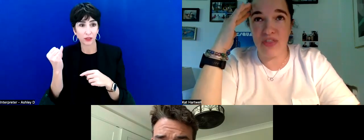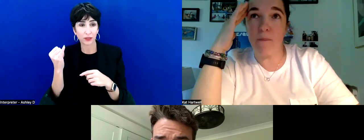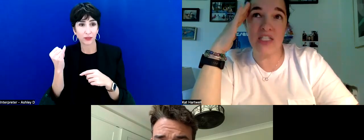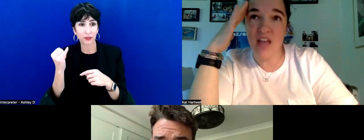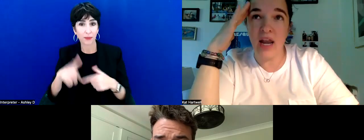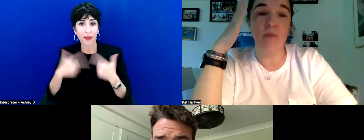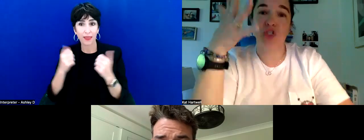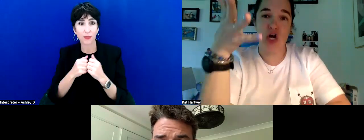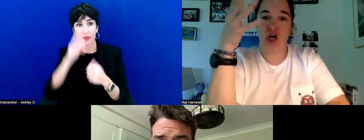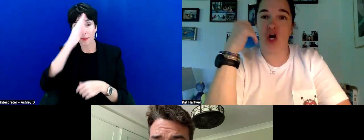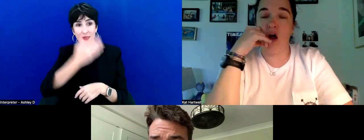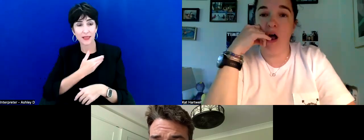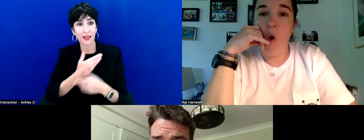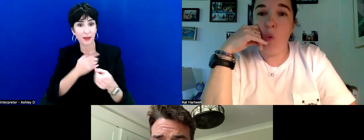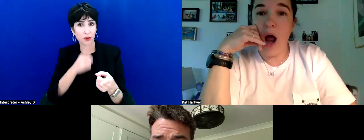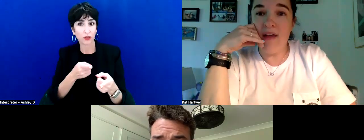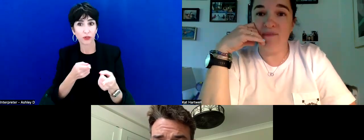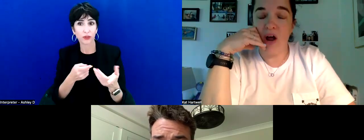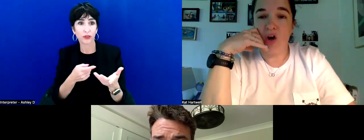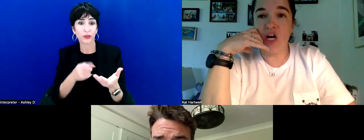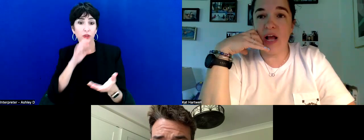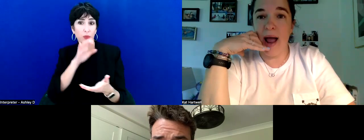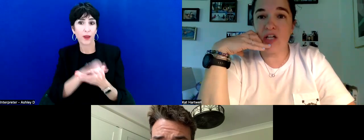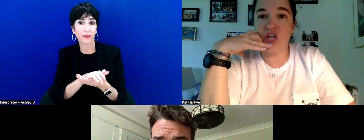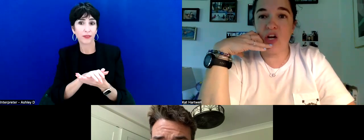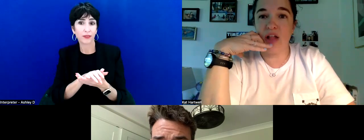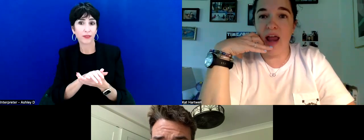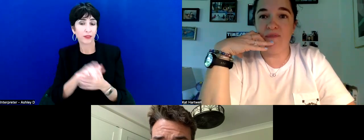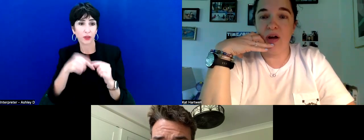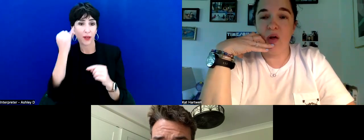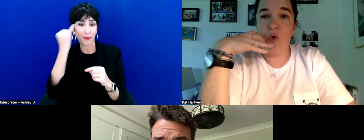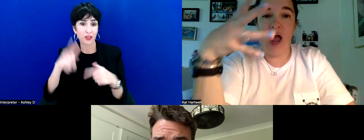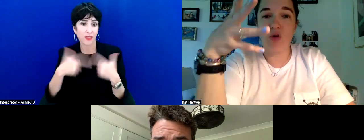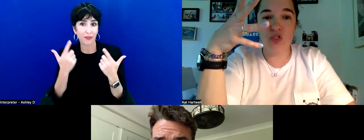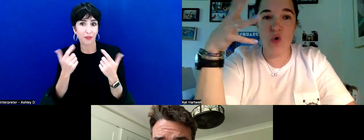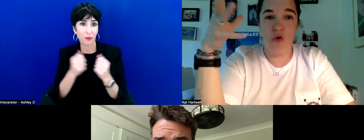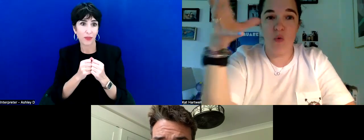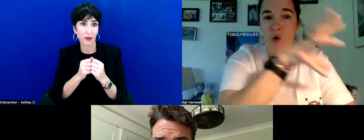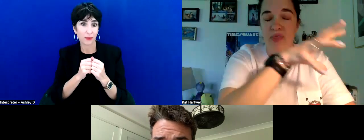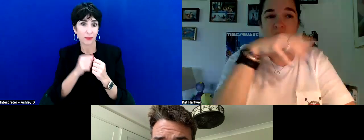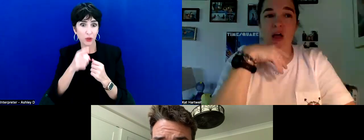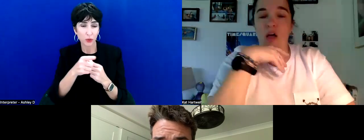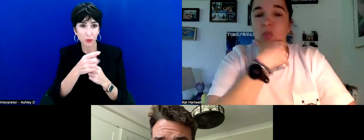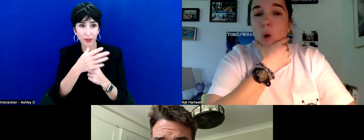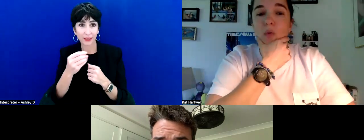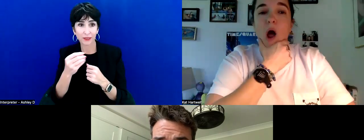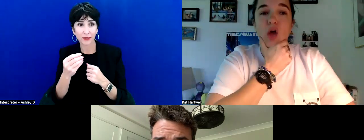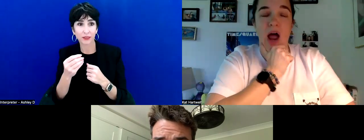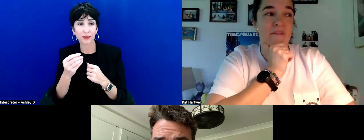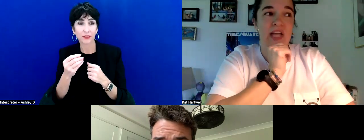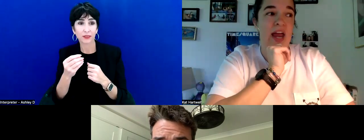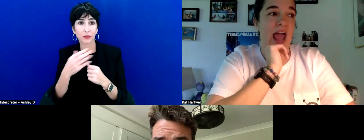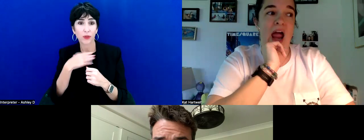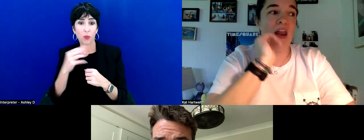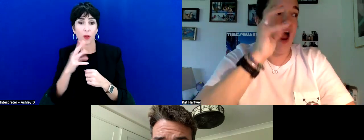life without my son. I'm sure your wife couldn't imagine your life without you with the